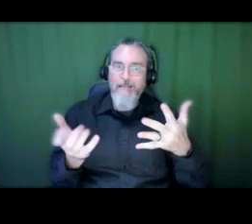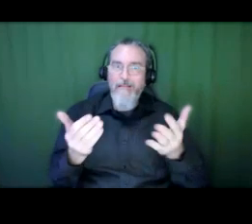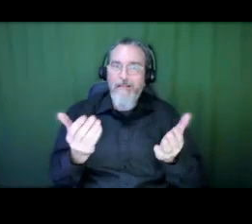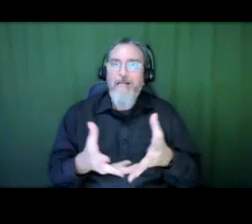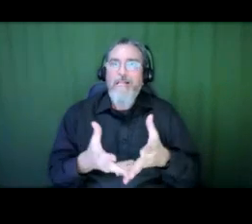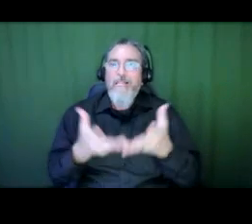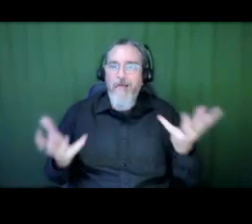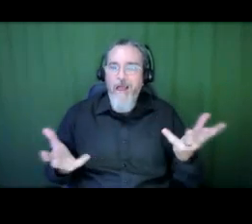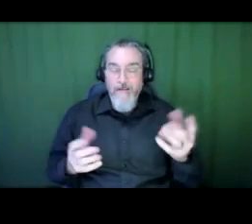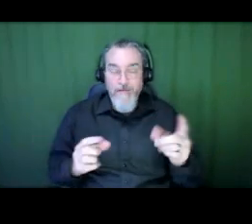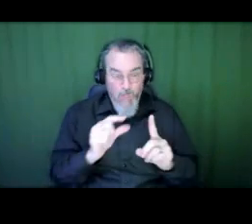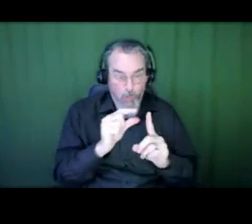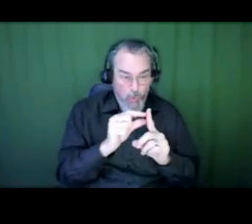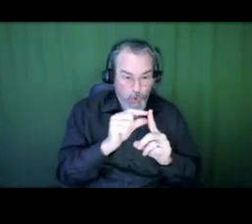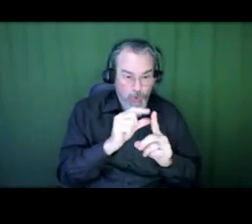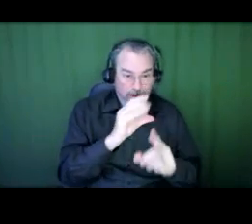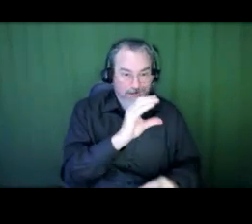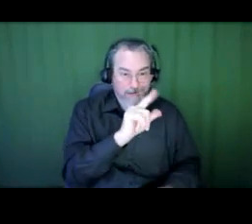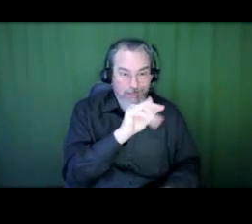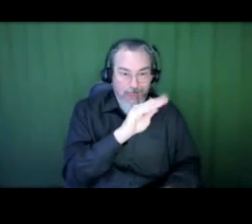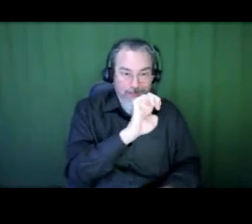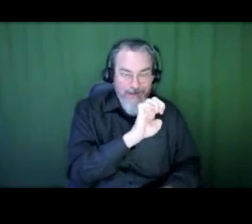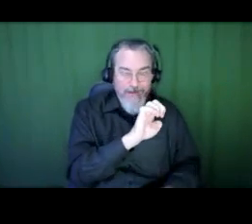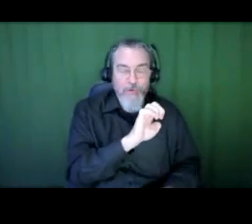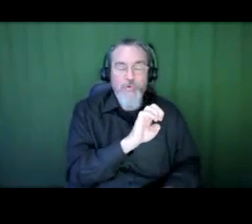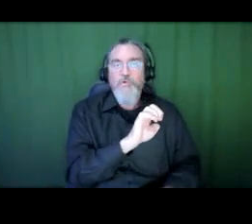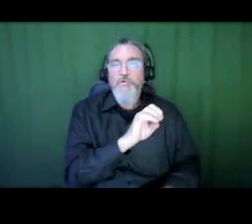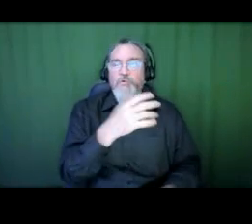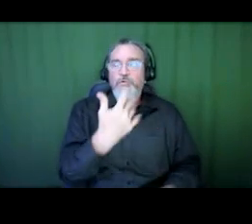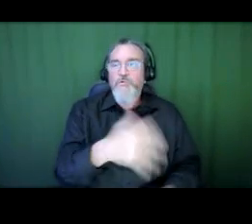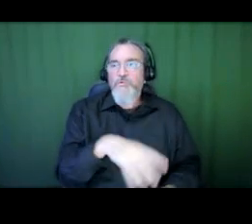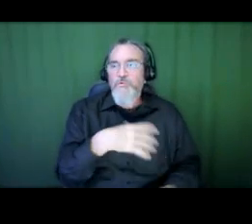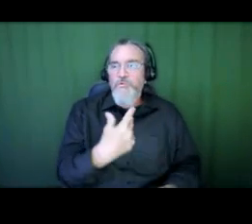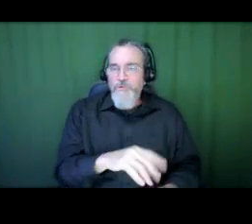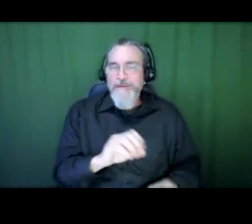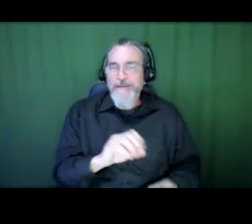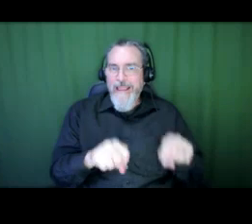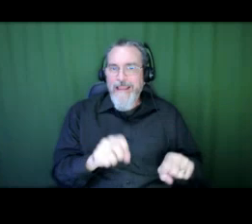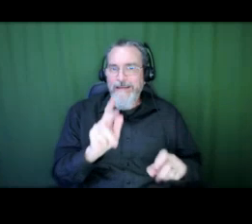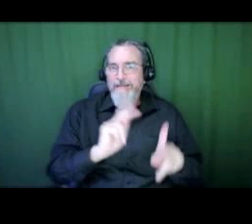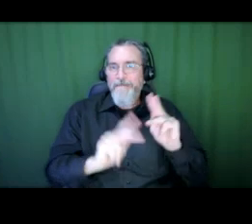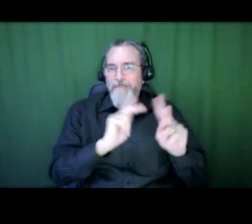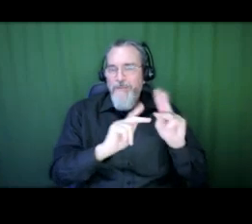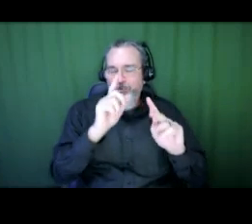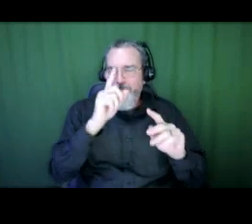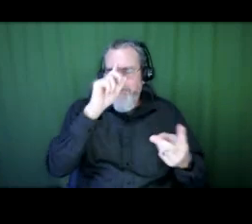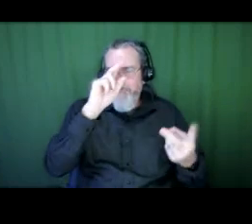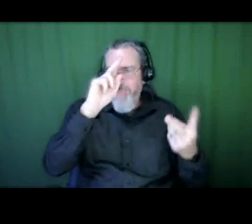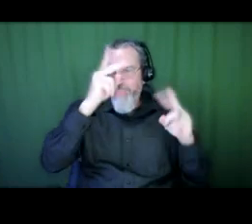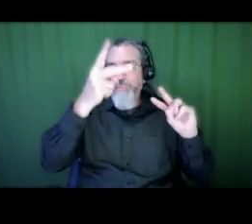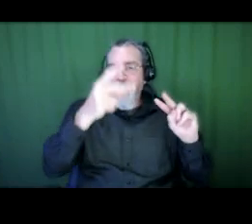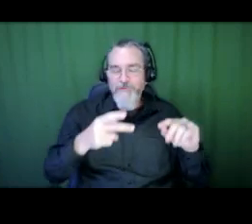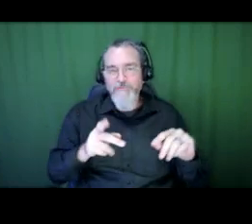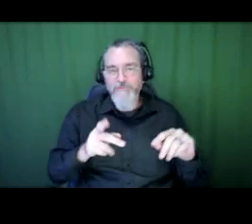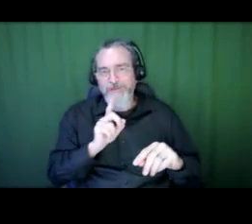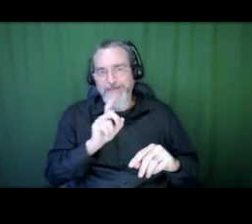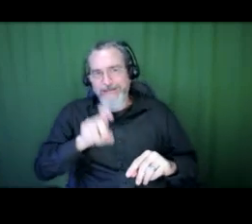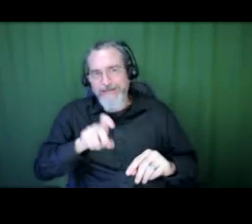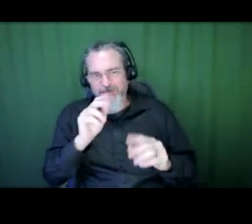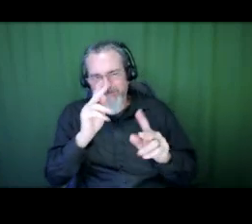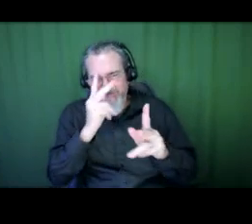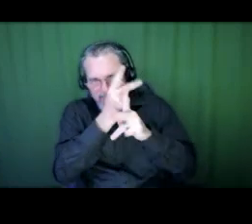other ways of connecting with people around their core values so they can understand the value and importance of climate information. And